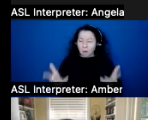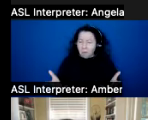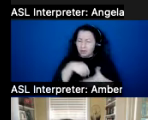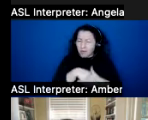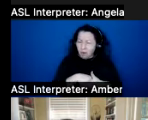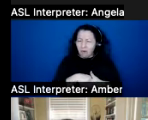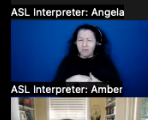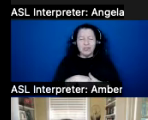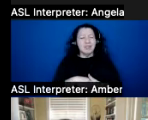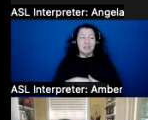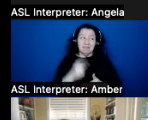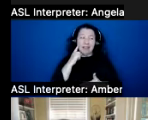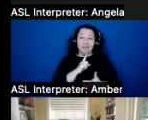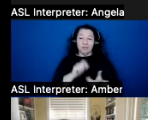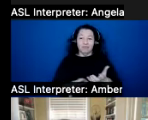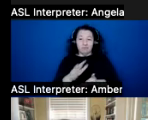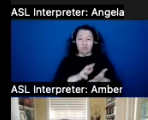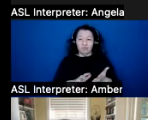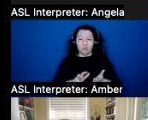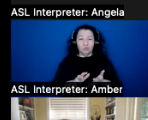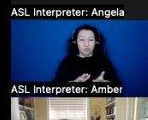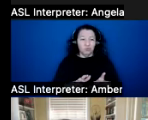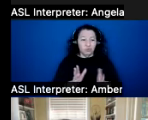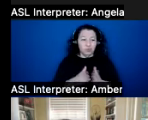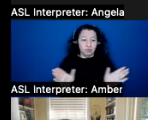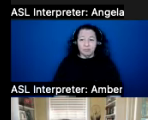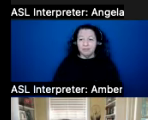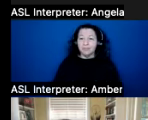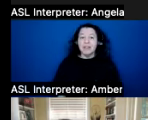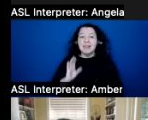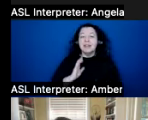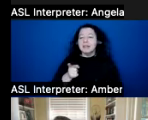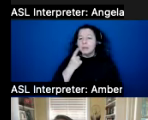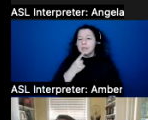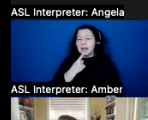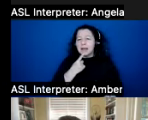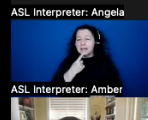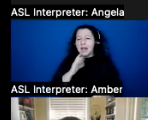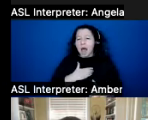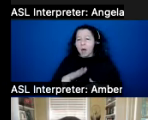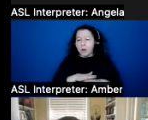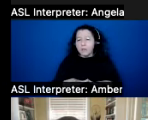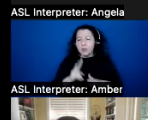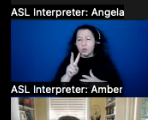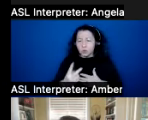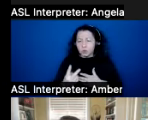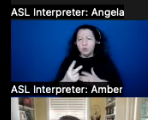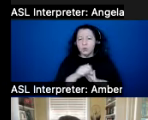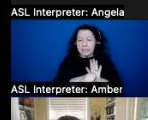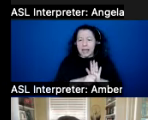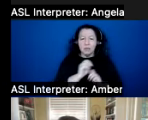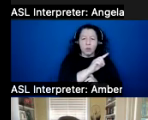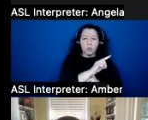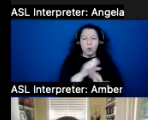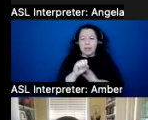think it's very confusing. Let's see, our reservation is, Casey, our reservation is 2 states, North Dakota, South Dakota, and multiple